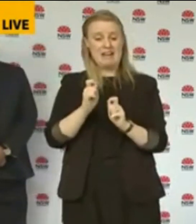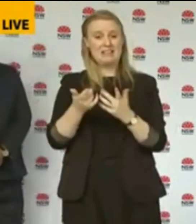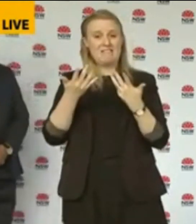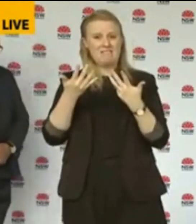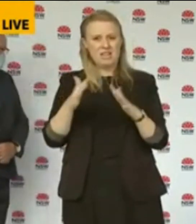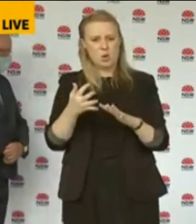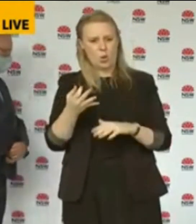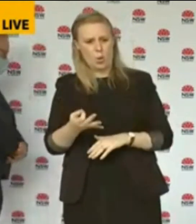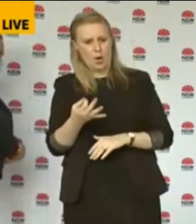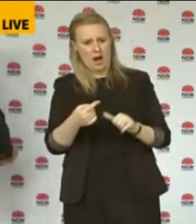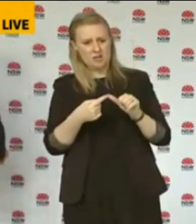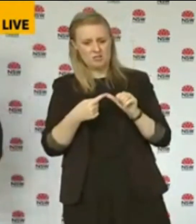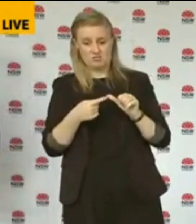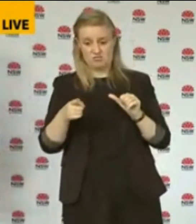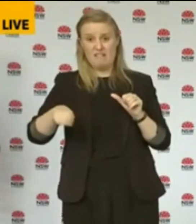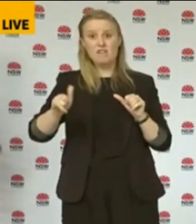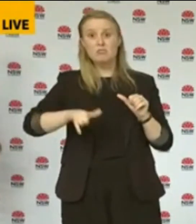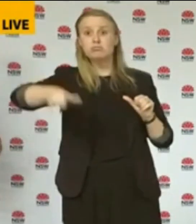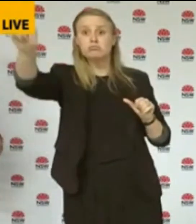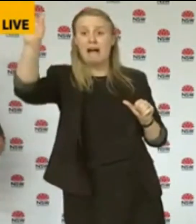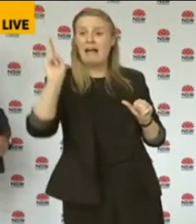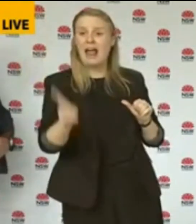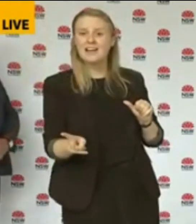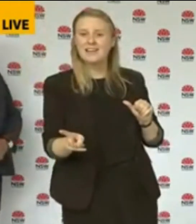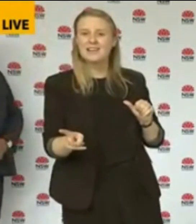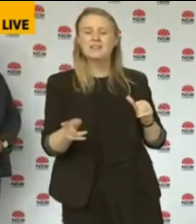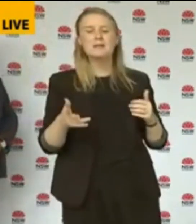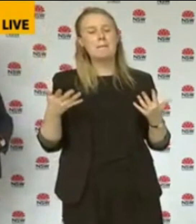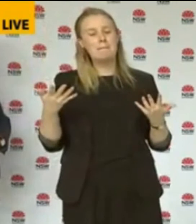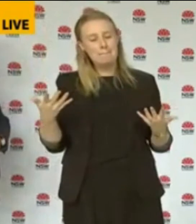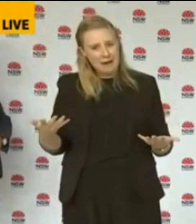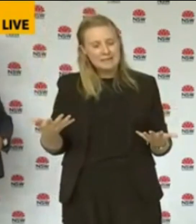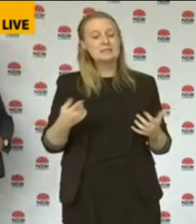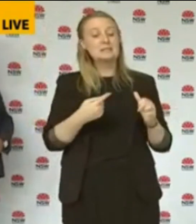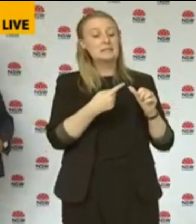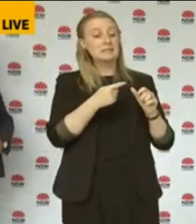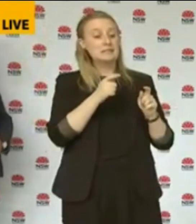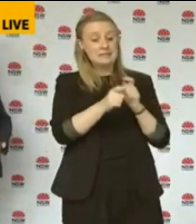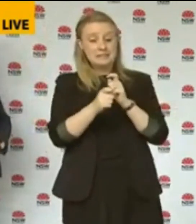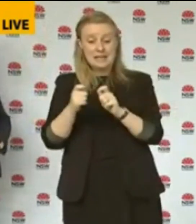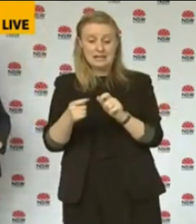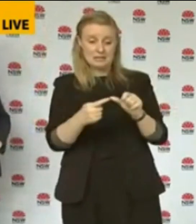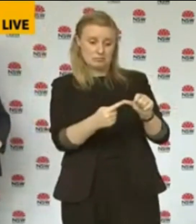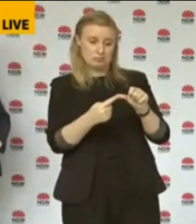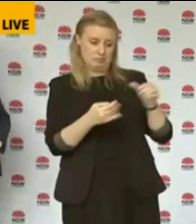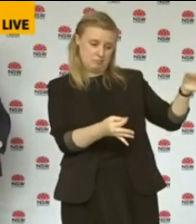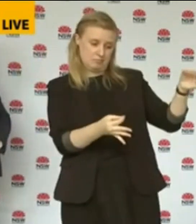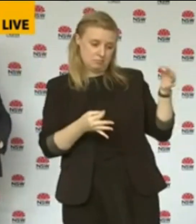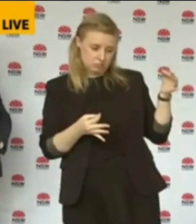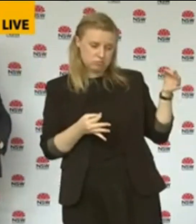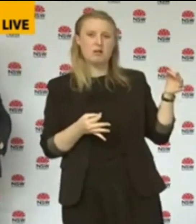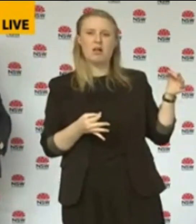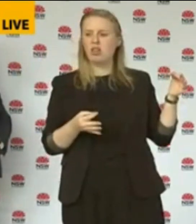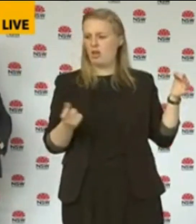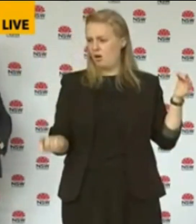actually departed, but it does give us intelligence if we're looking at any breaches that subsequently happens in the community. It gives us a